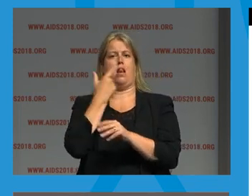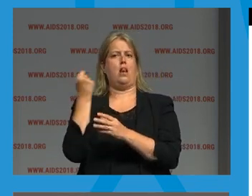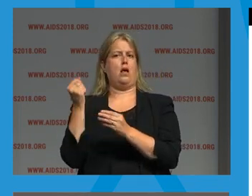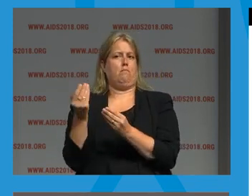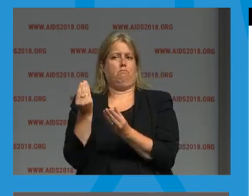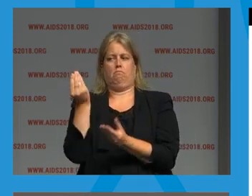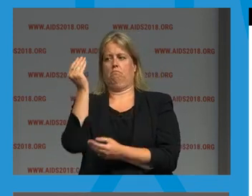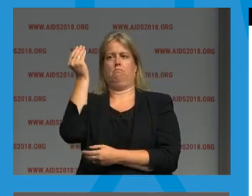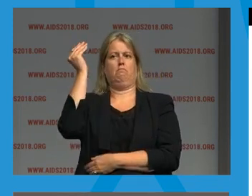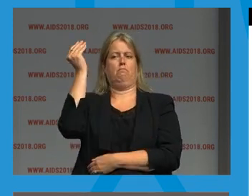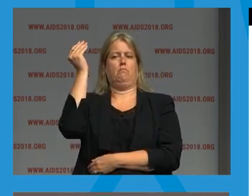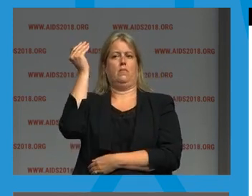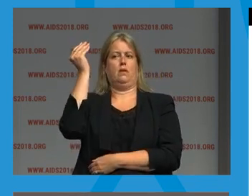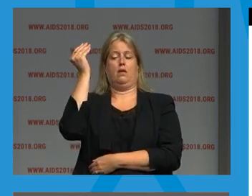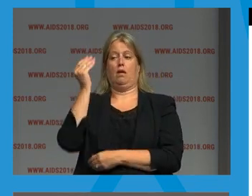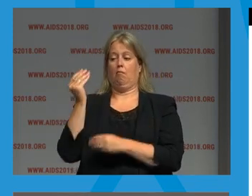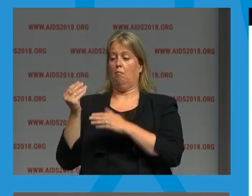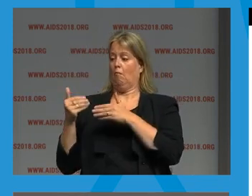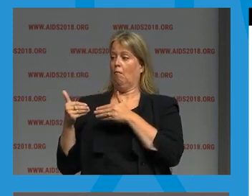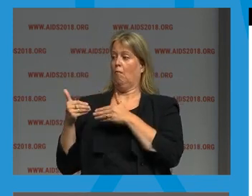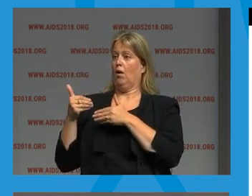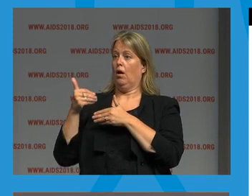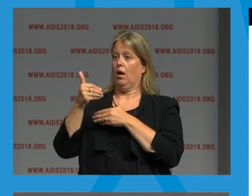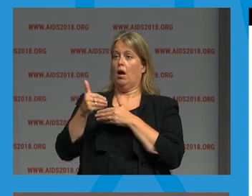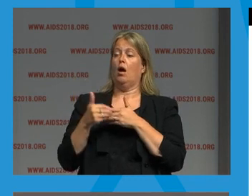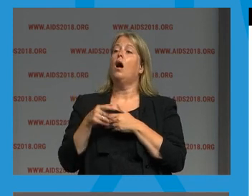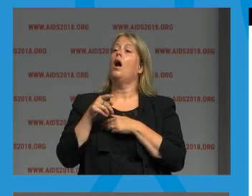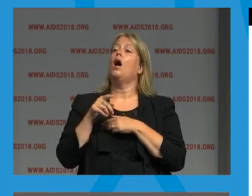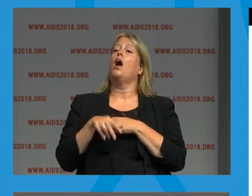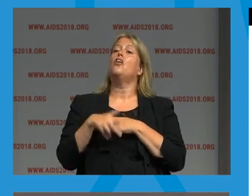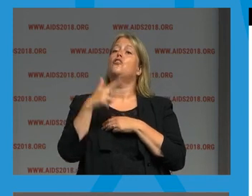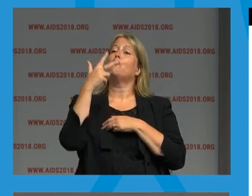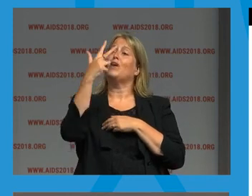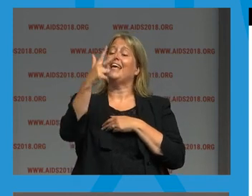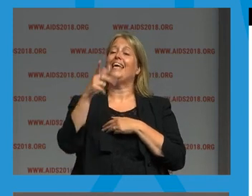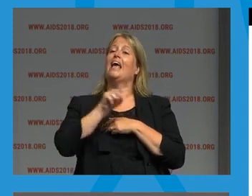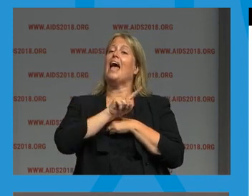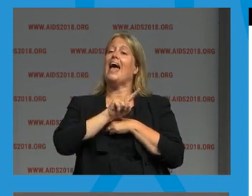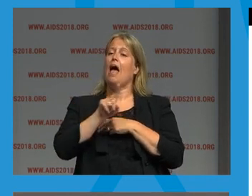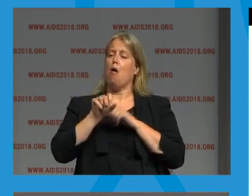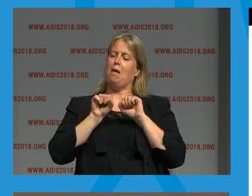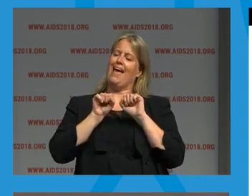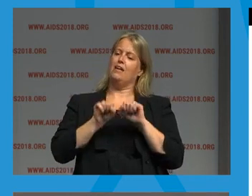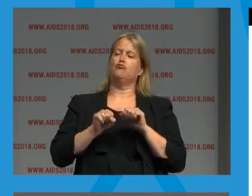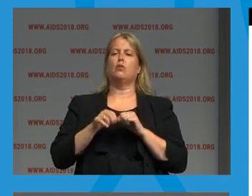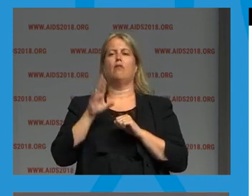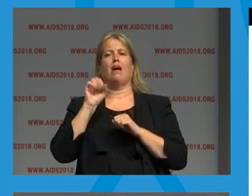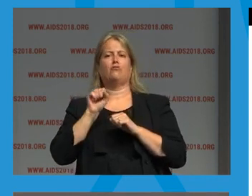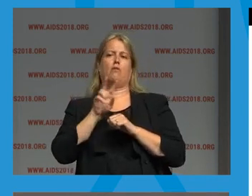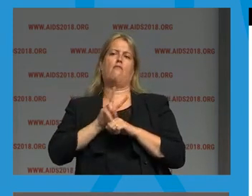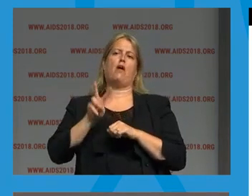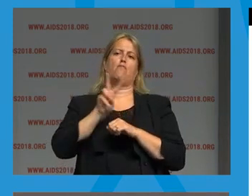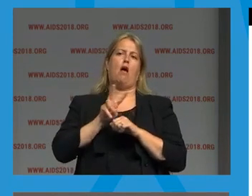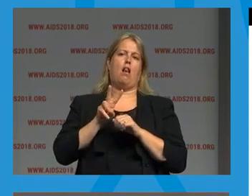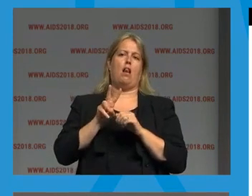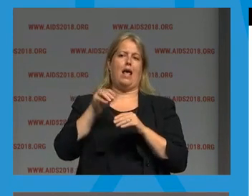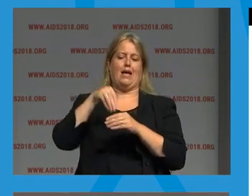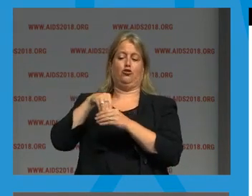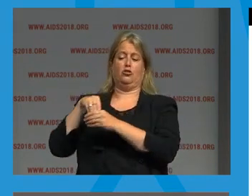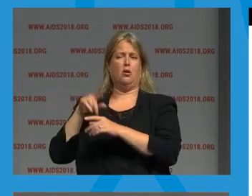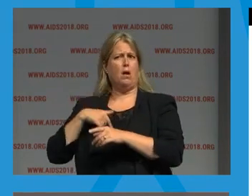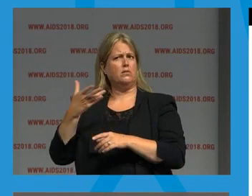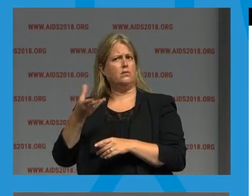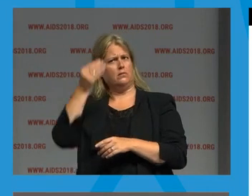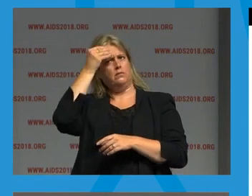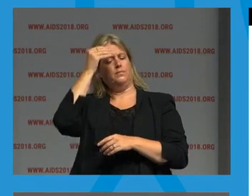actually deliver 3 antiretroviral agents. So we must keep that in mind. Moving on to the